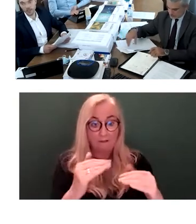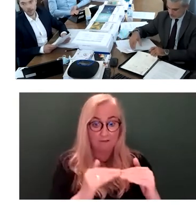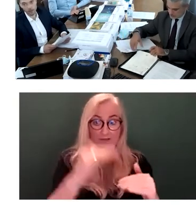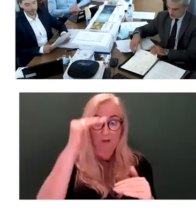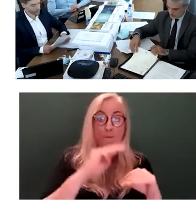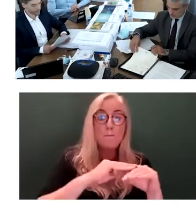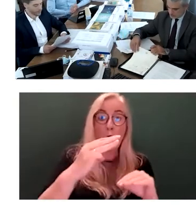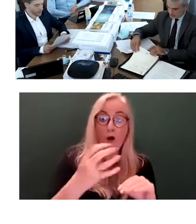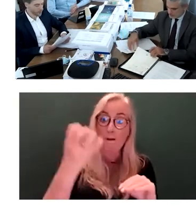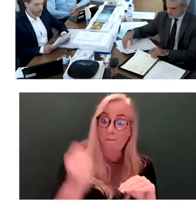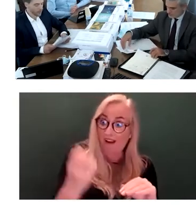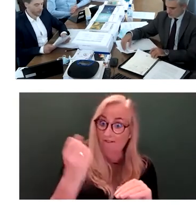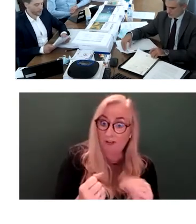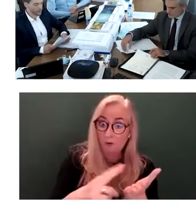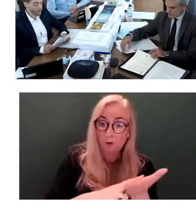benefit take-up.